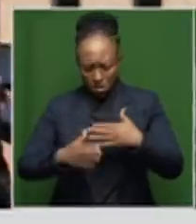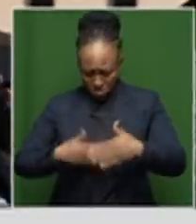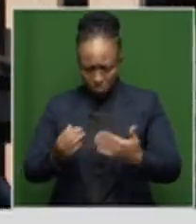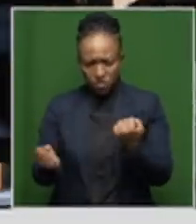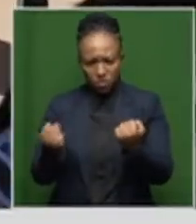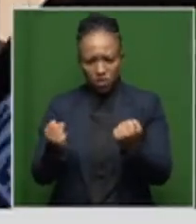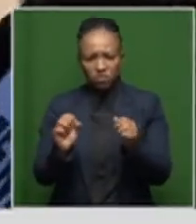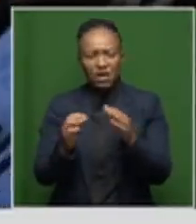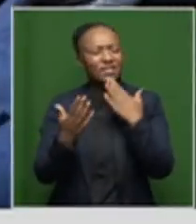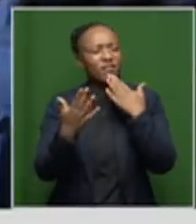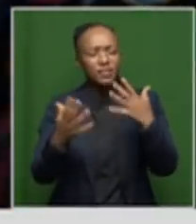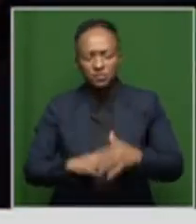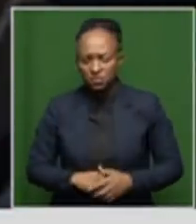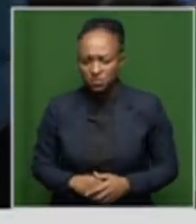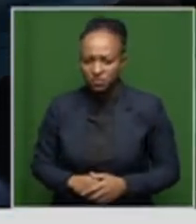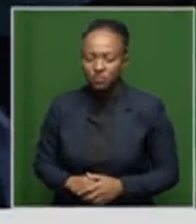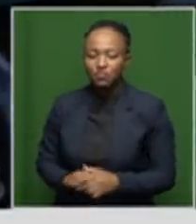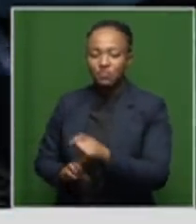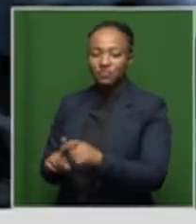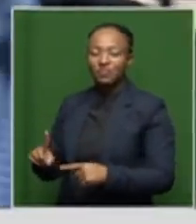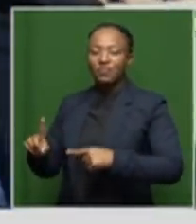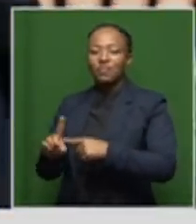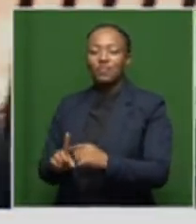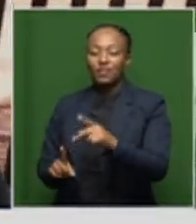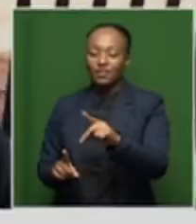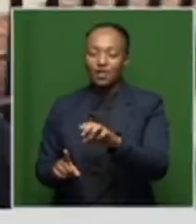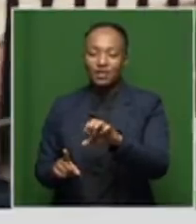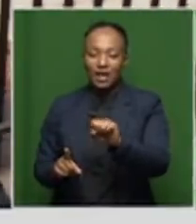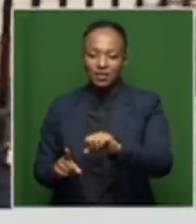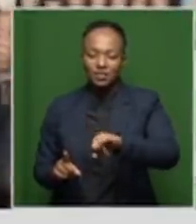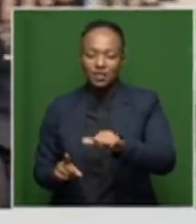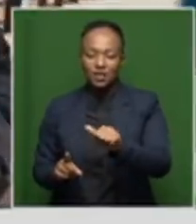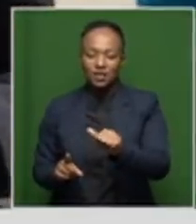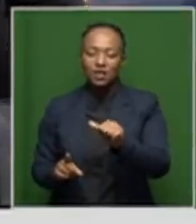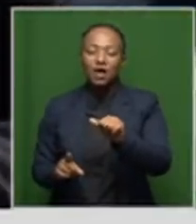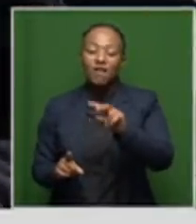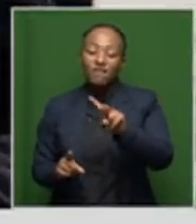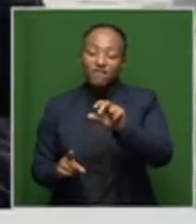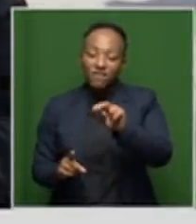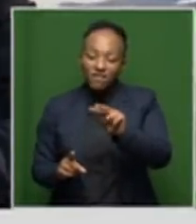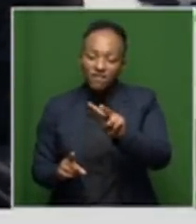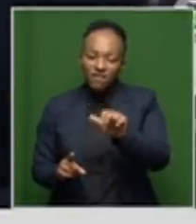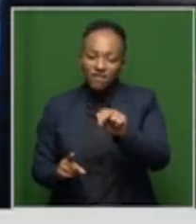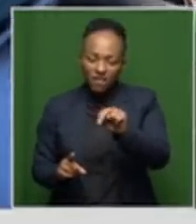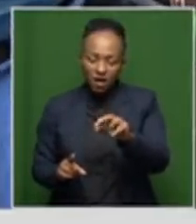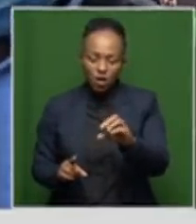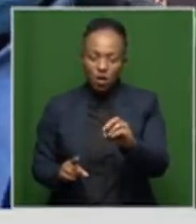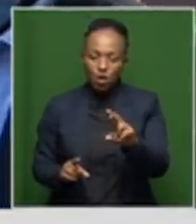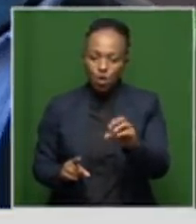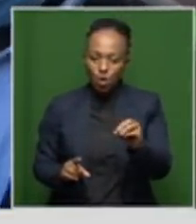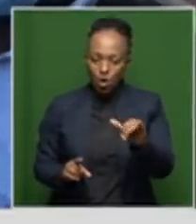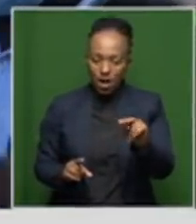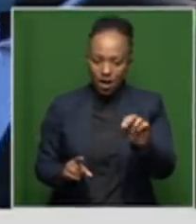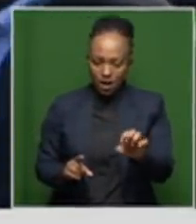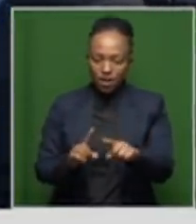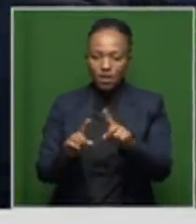unfolding as expected. Thank you very much. That was Des van Rooyen, the former Deputy Minister of Finance. I'm going to bring in my colleague Simpiwe Makanya, who was